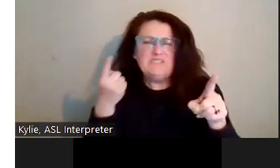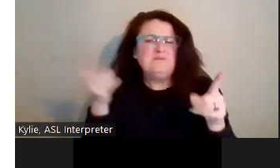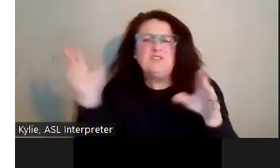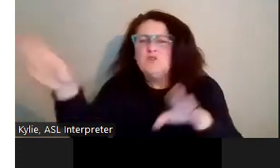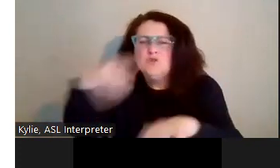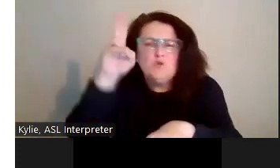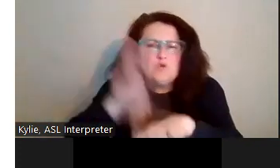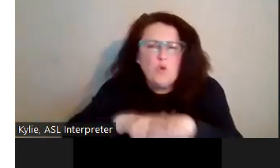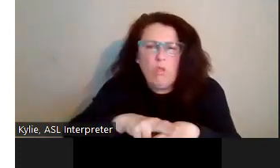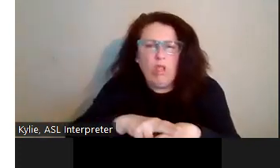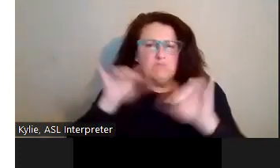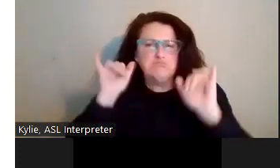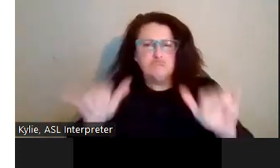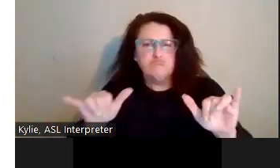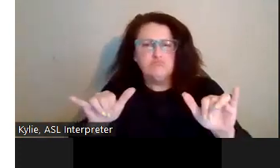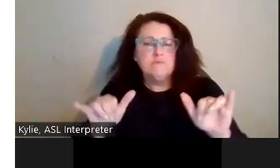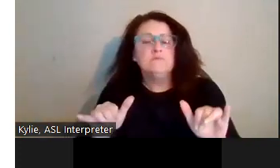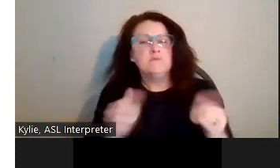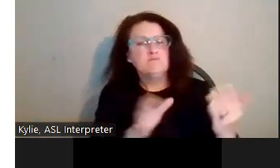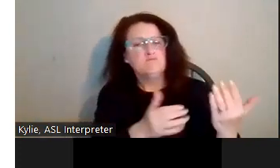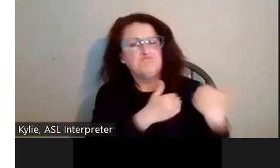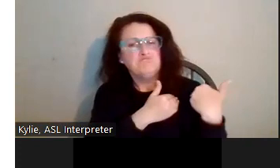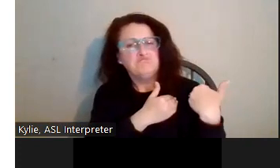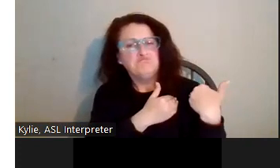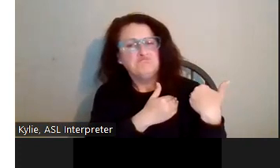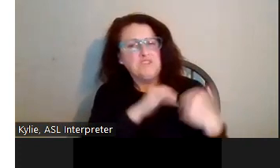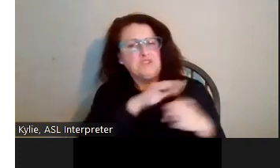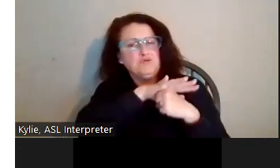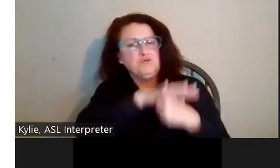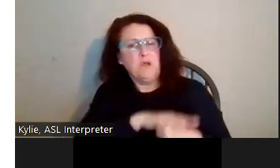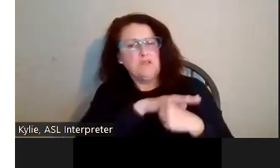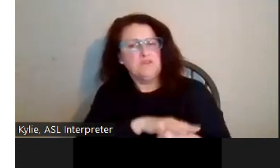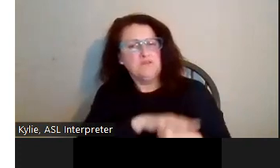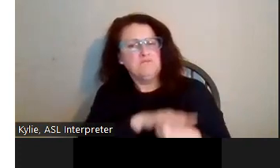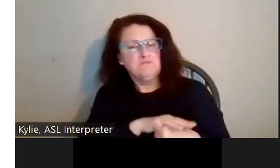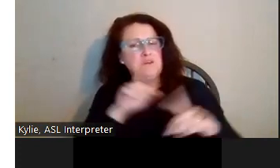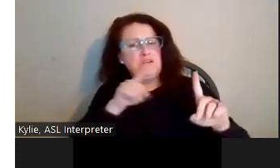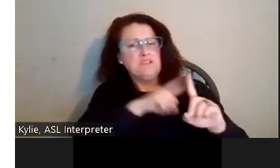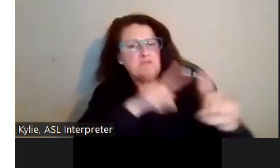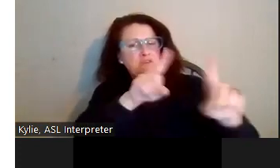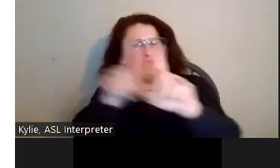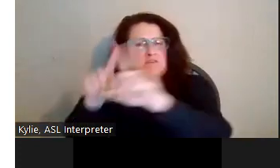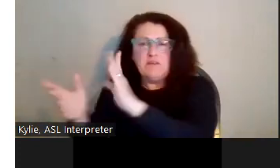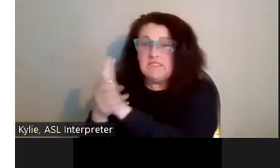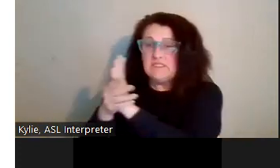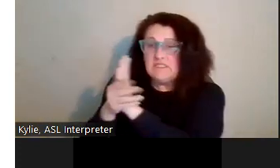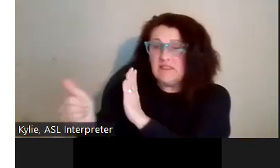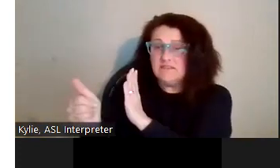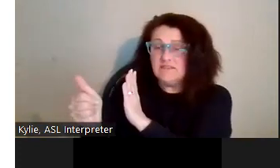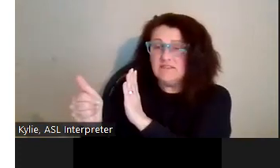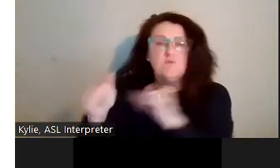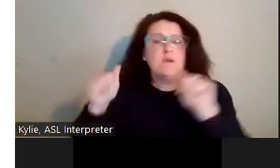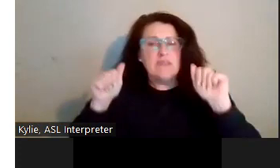to take on the stressors of their work using different skills so that they